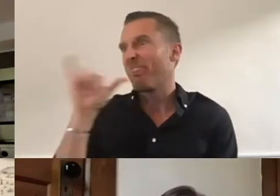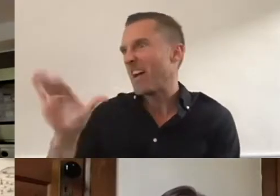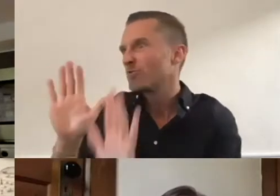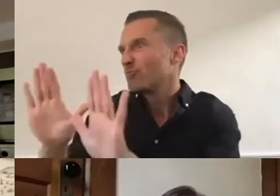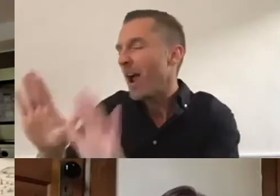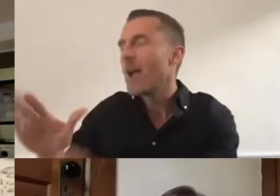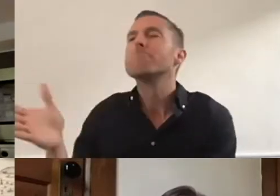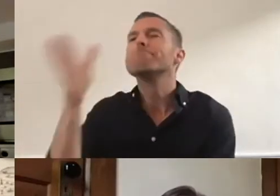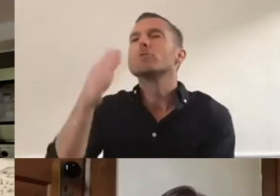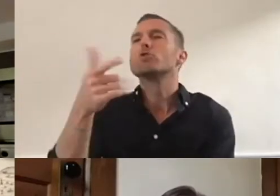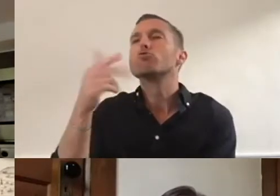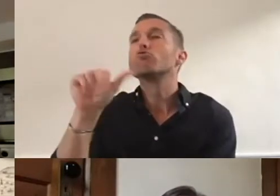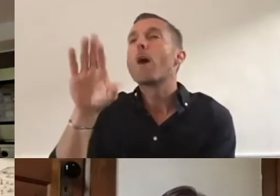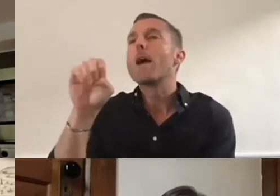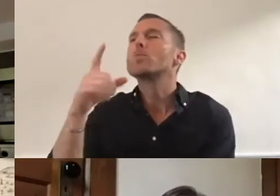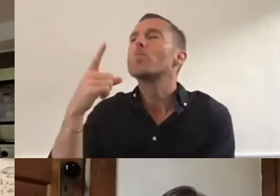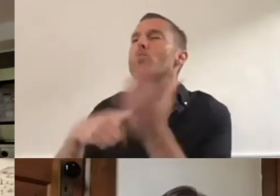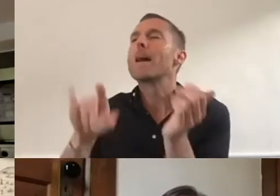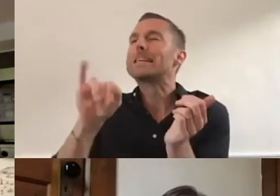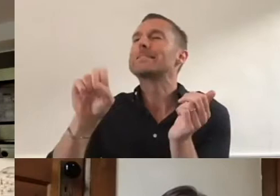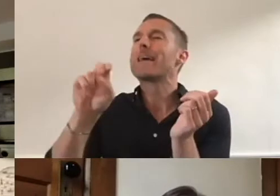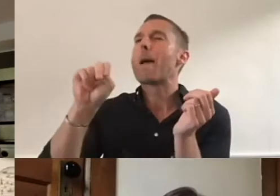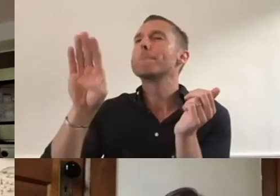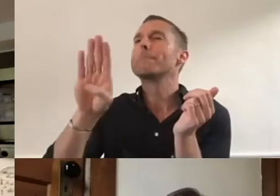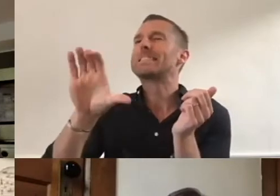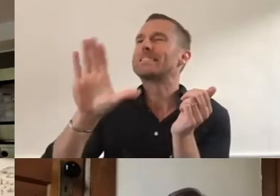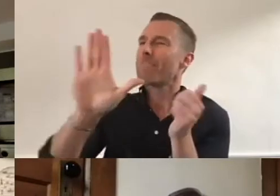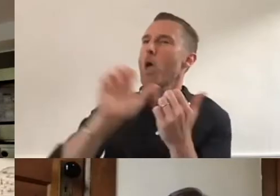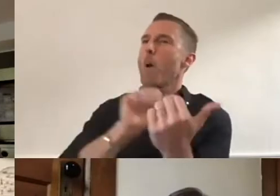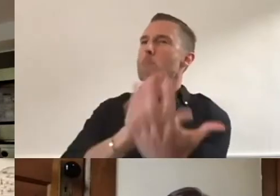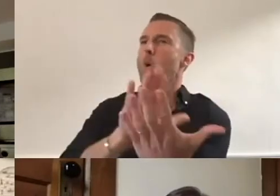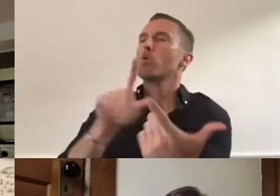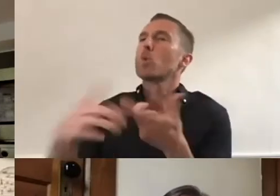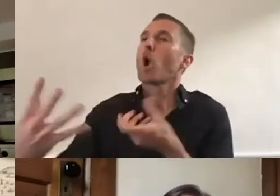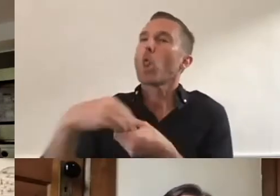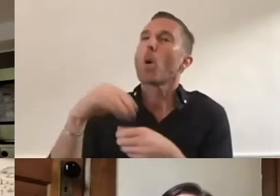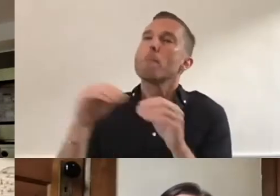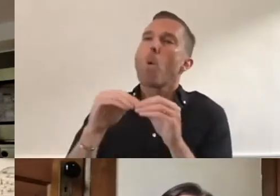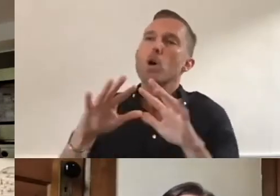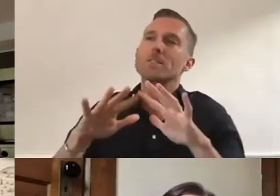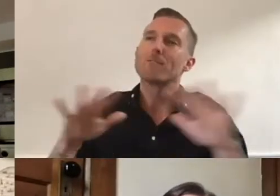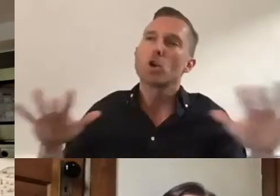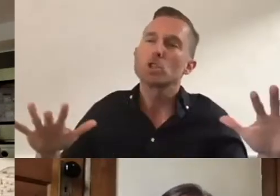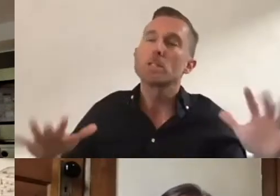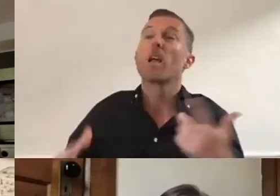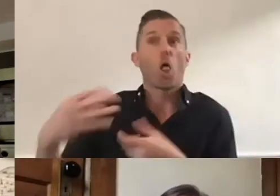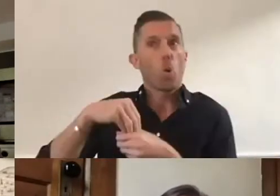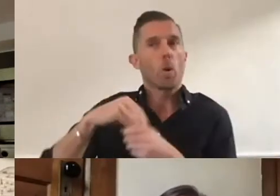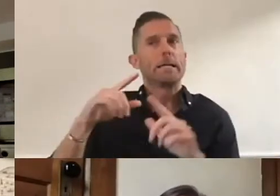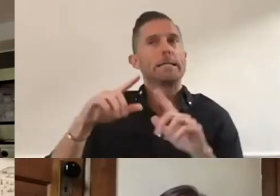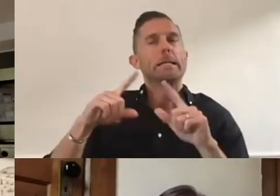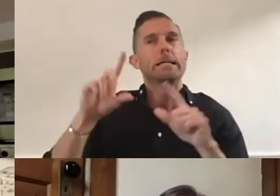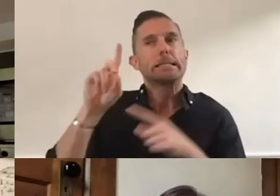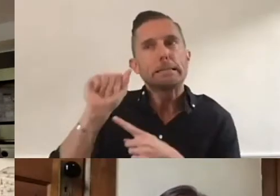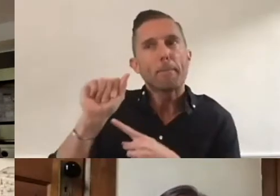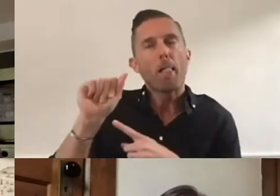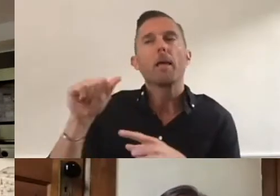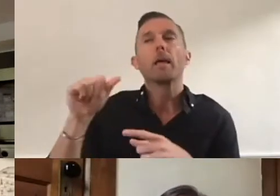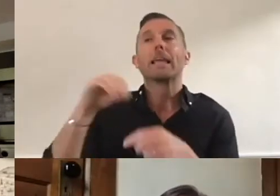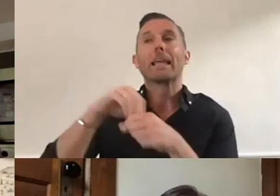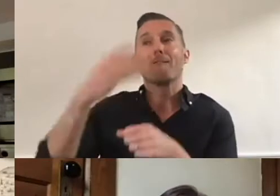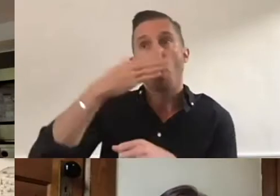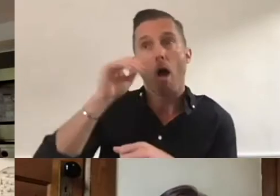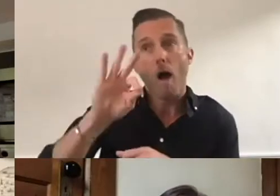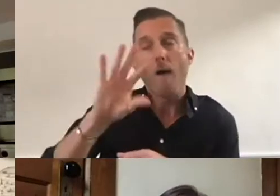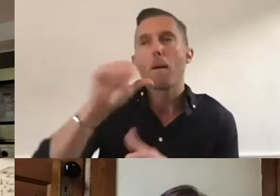what's NBC's approach to encouraging more diversity, including disability representation in front and behind the camera?